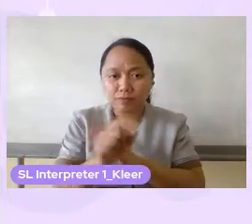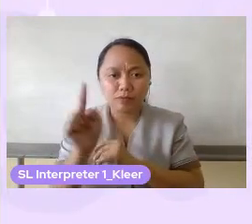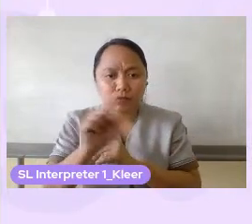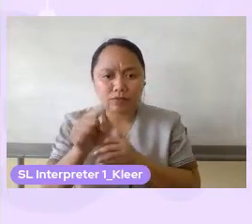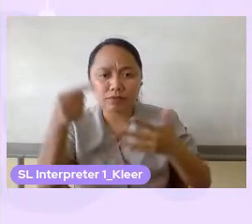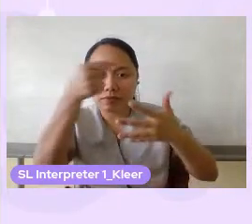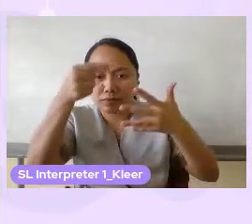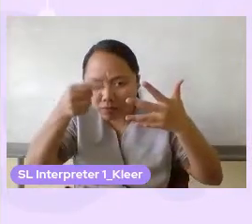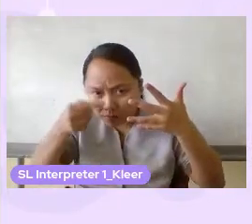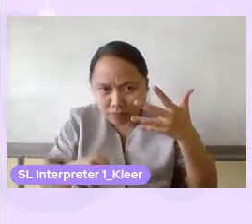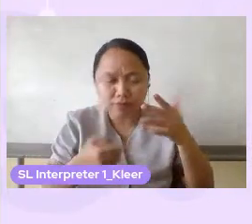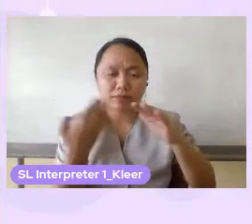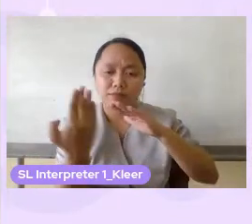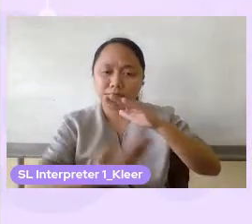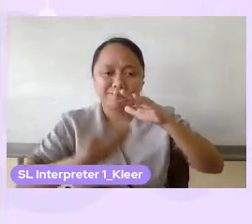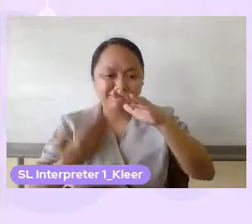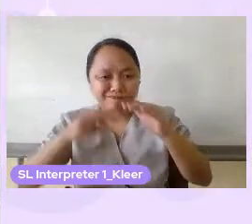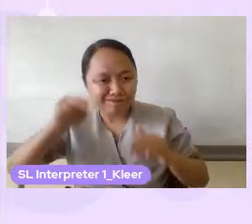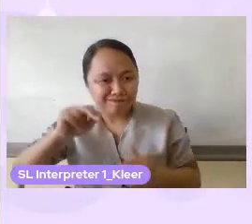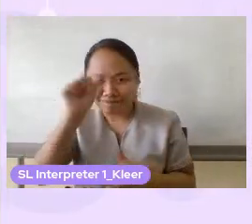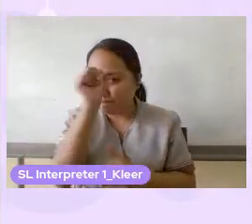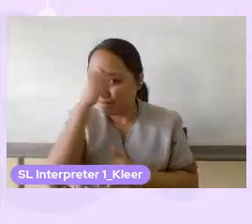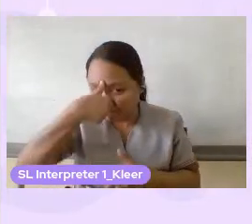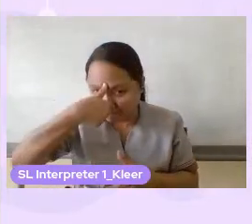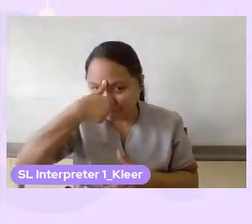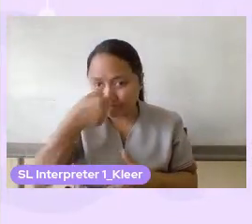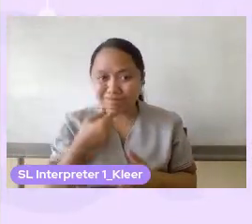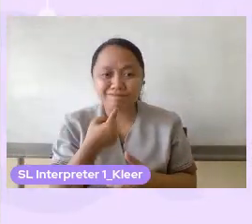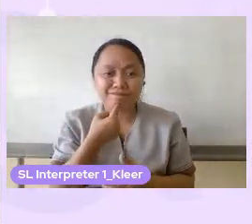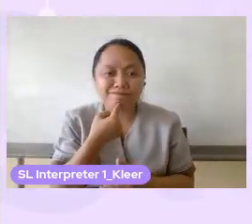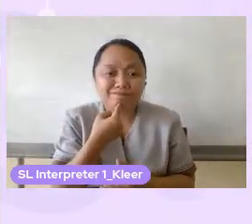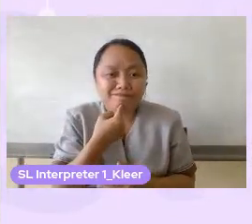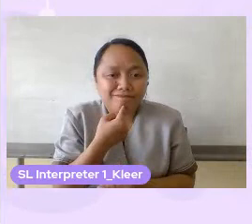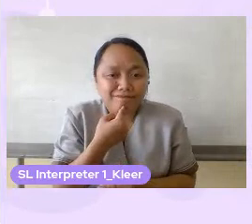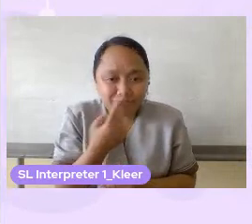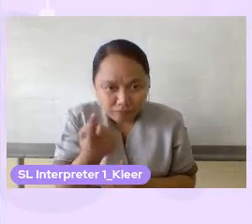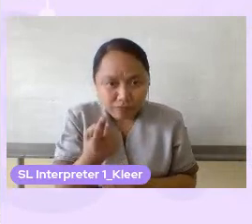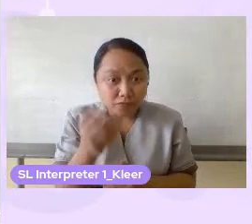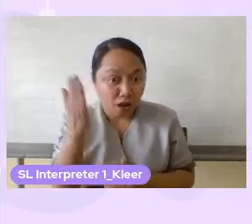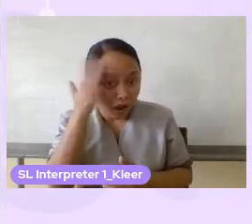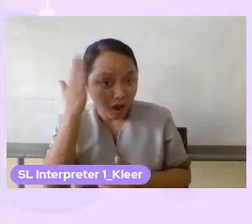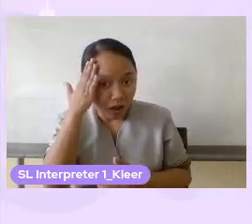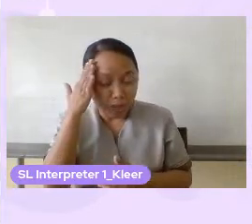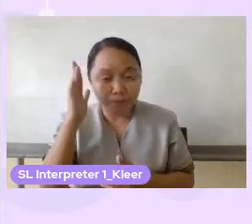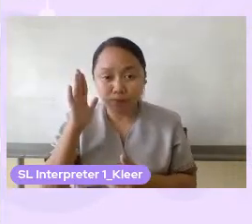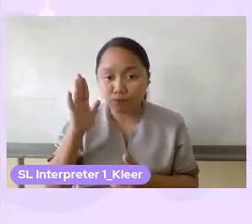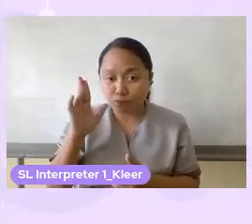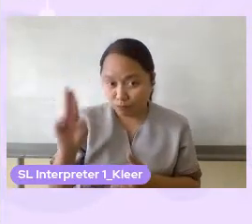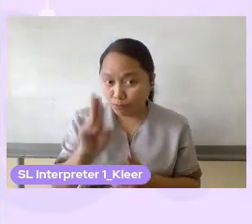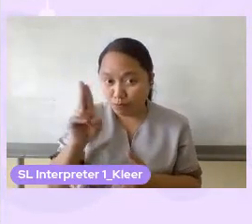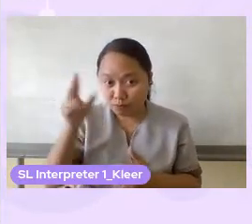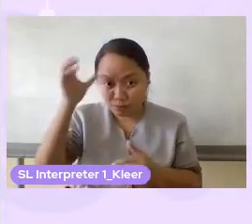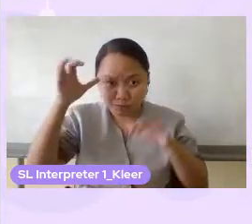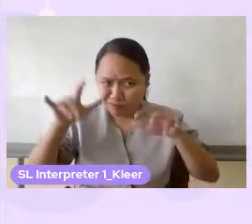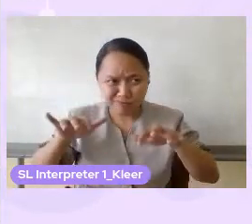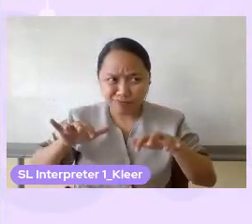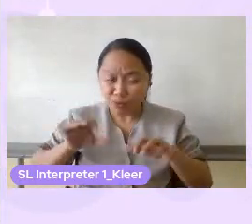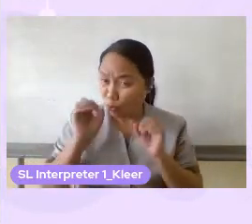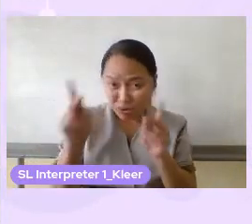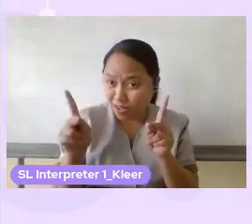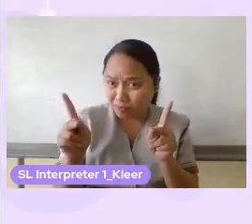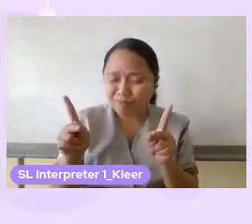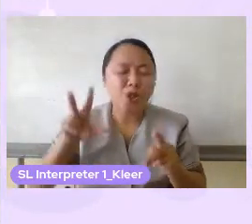pinaka-basic na dapat alam natin, no? Sabi nila, noon okay na, marunong ka lang gumamit ng computer, okay na daw yun. Hindi po yun